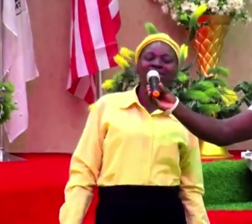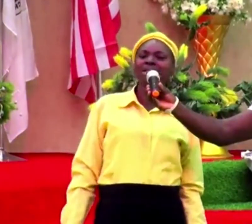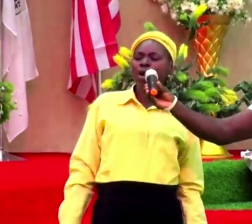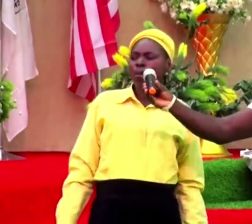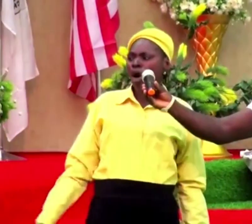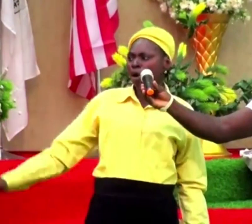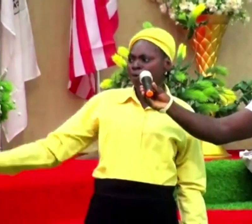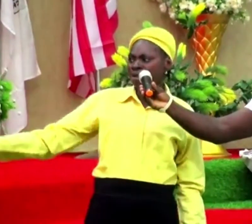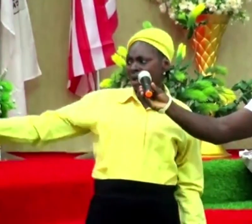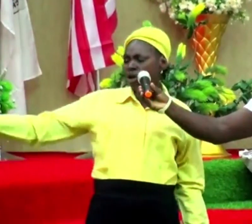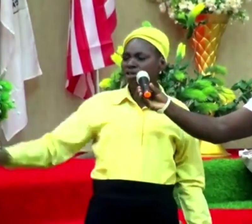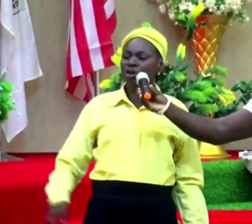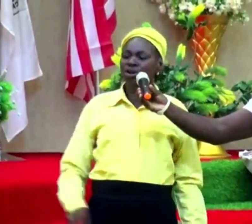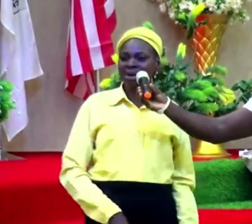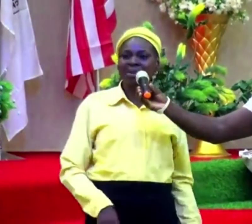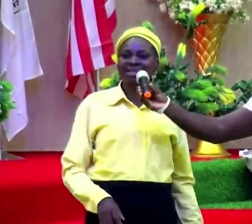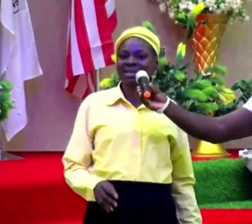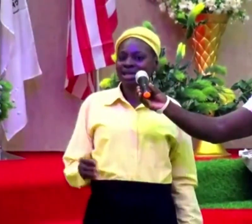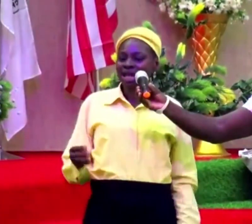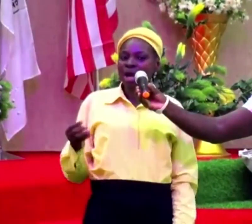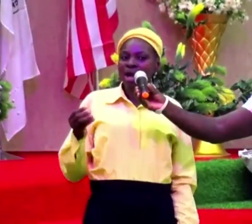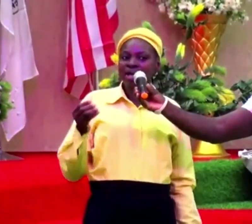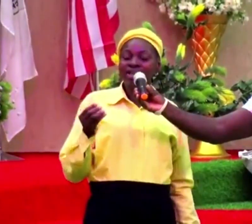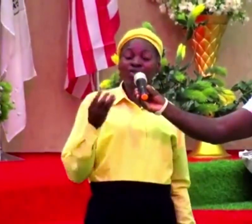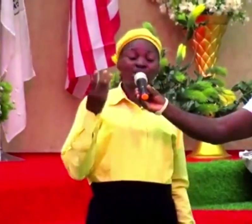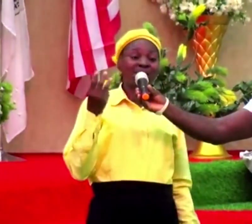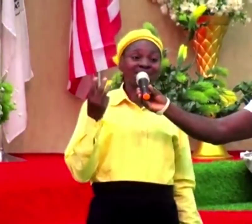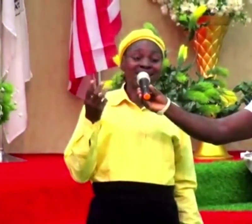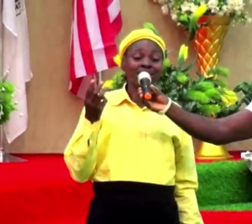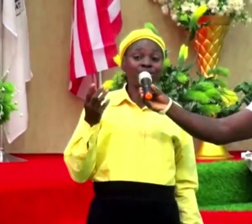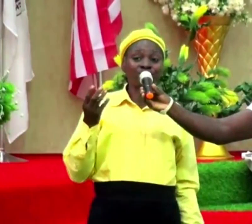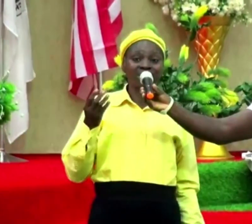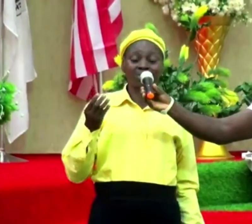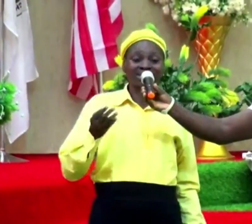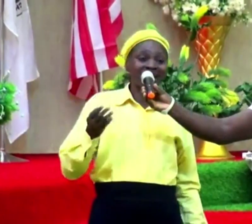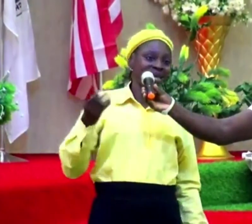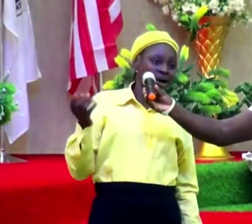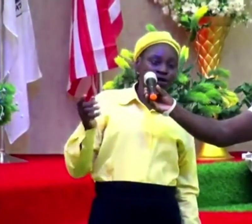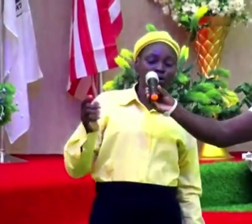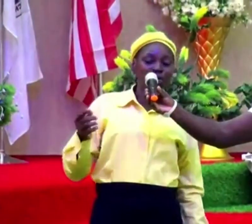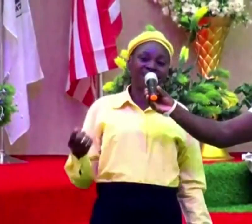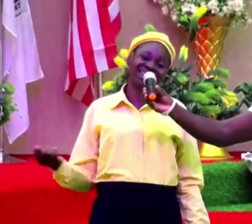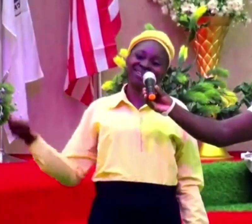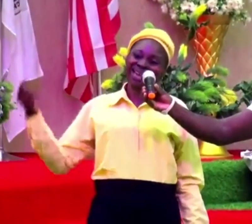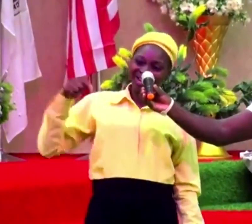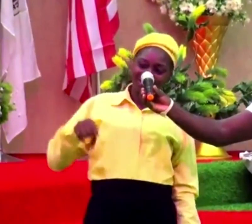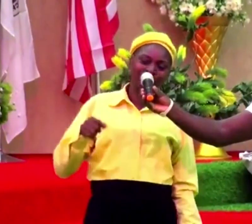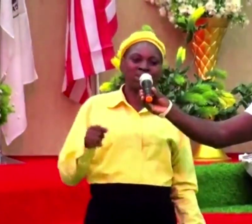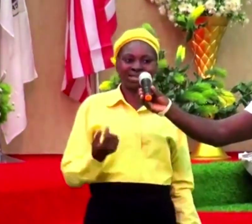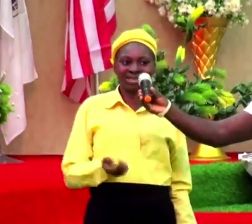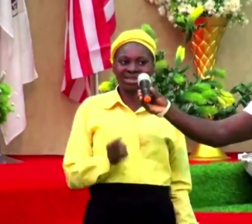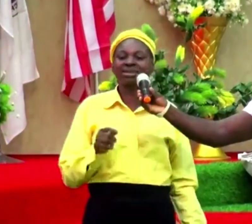mi. Bo mo fi gbagbo lo so ori pepe yen. Ninu nkan meta ninu igbesa igbeyawo omo mi fe se kan